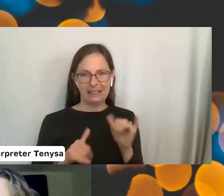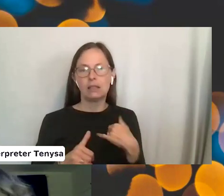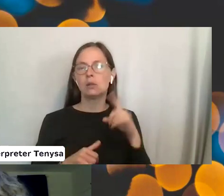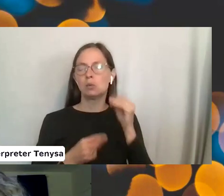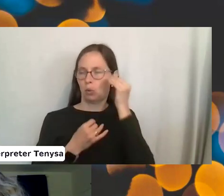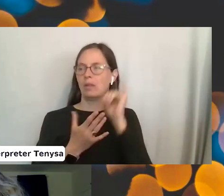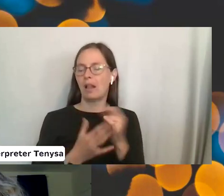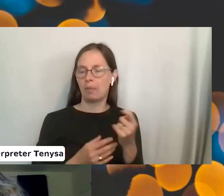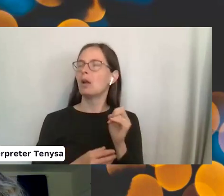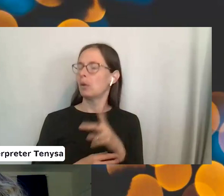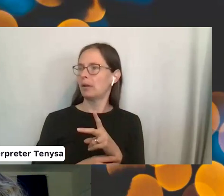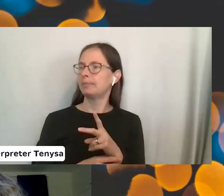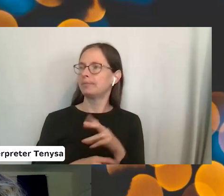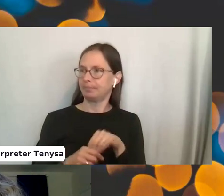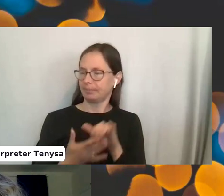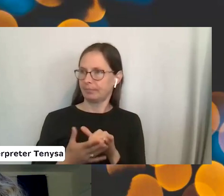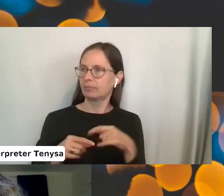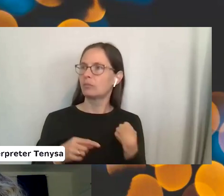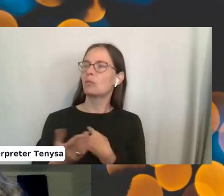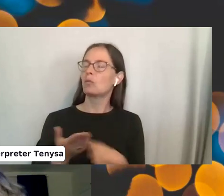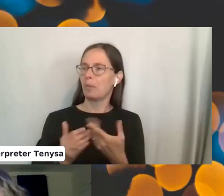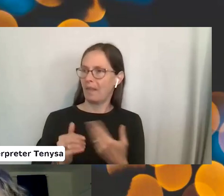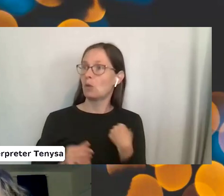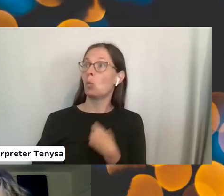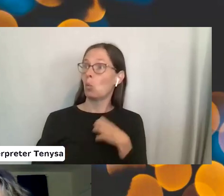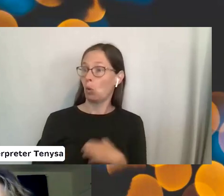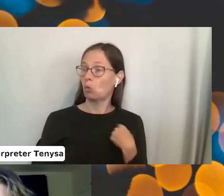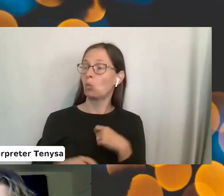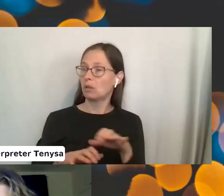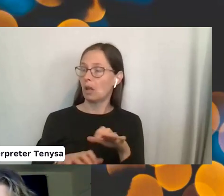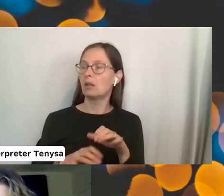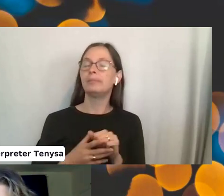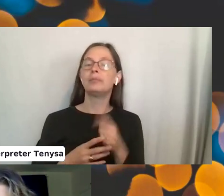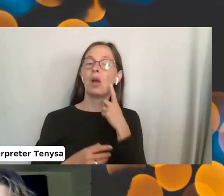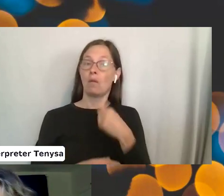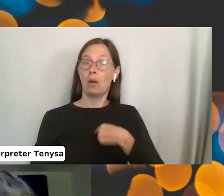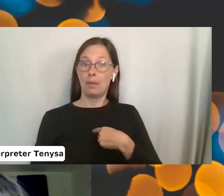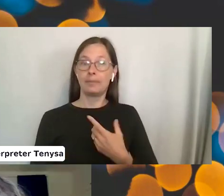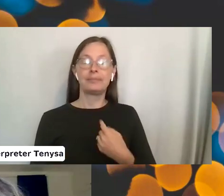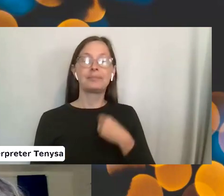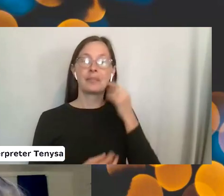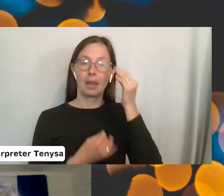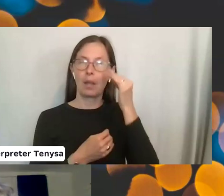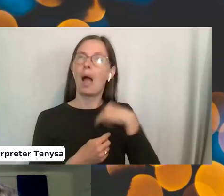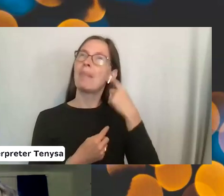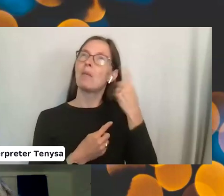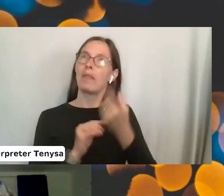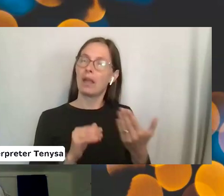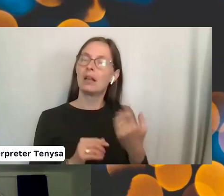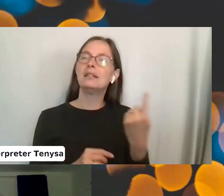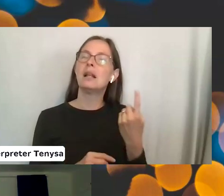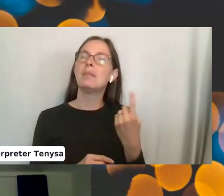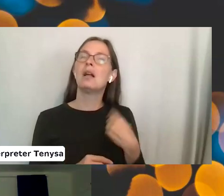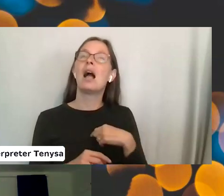bit. Okay, so in that, while we're talking about things we wish we'd done that burned, so for me, what I'm thinking of something is something that when